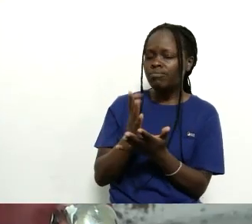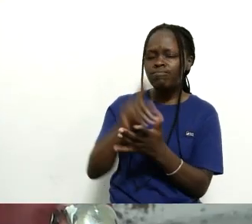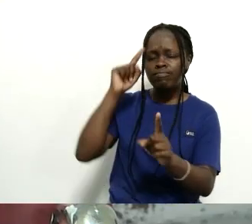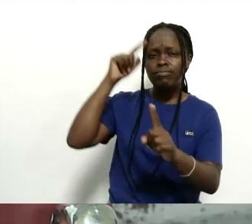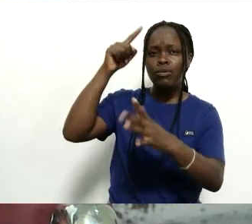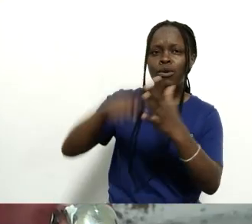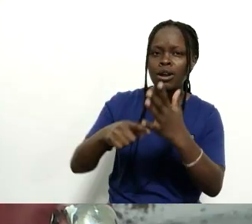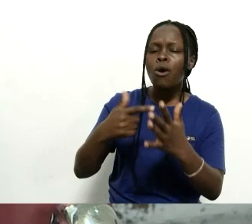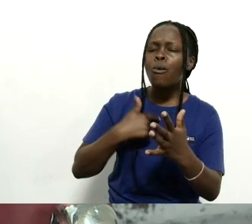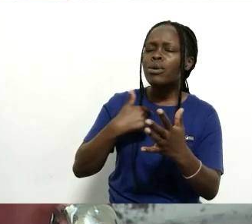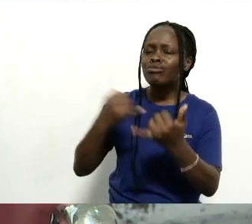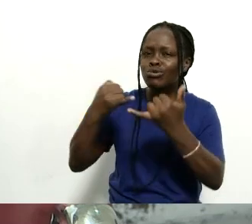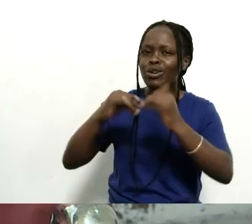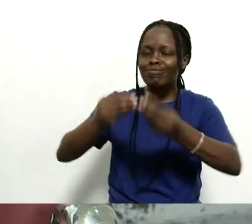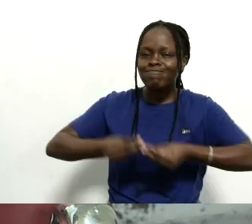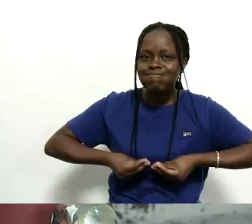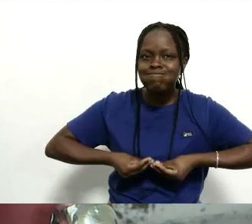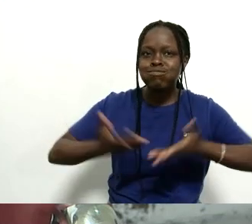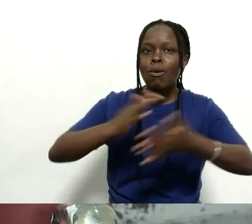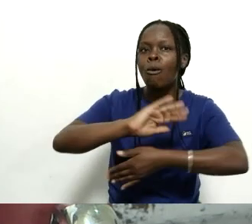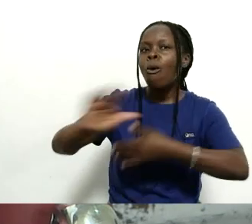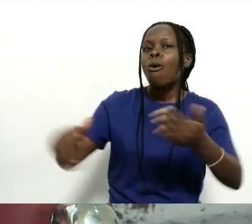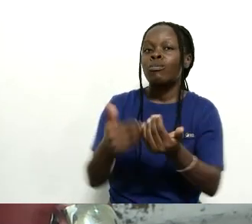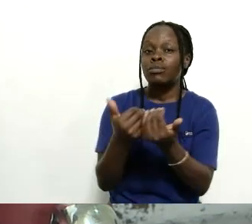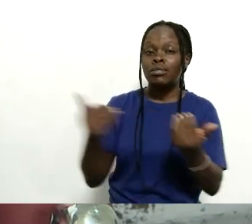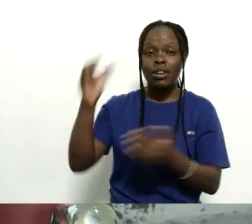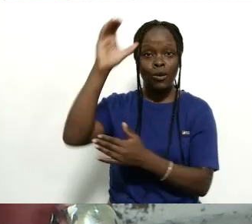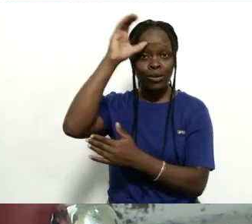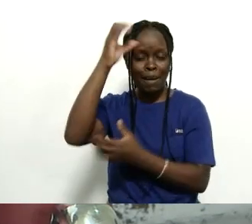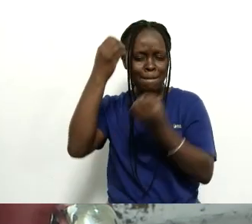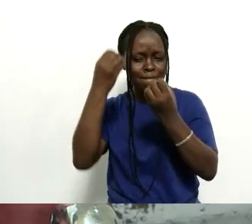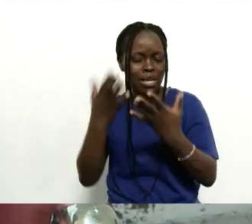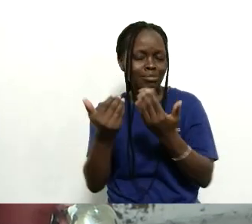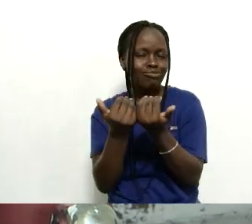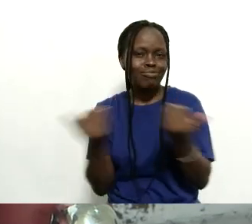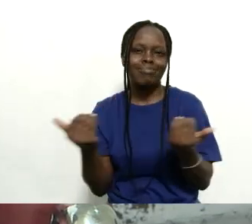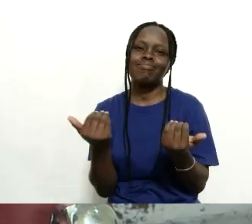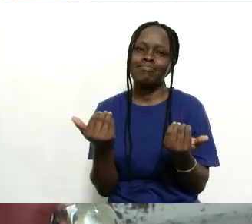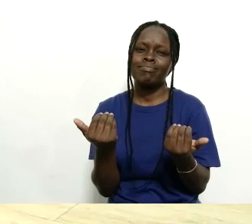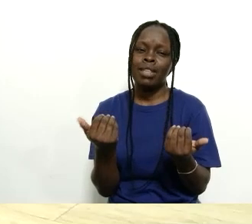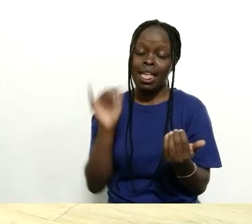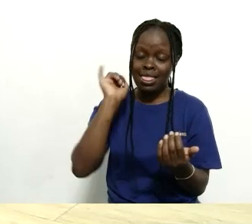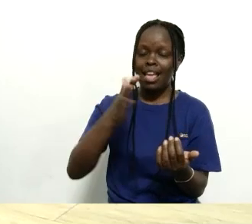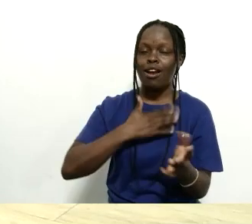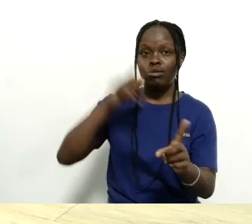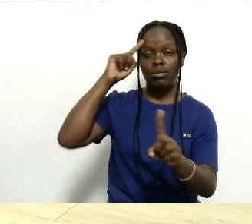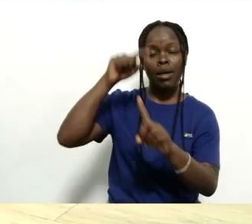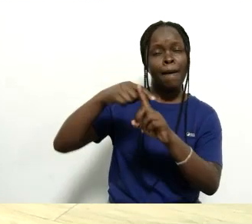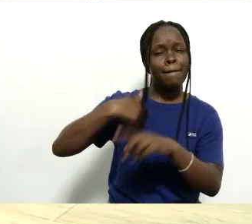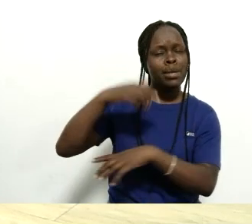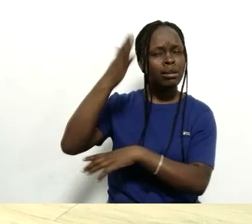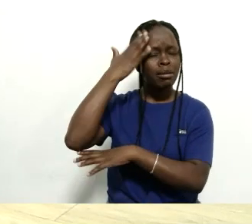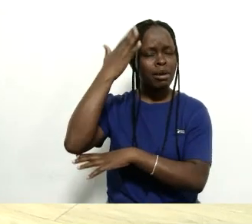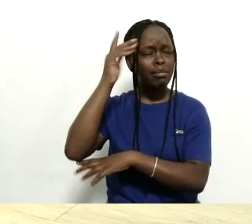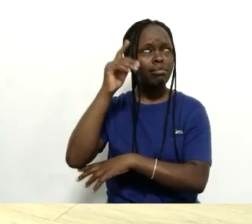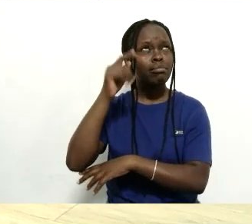goal was to make sure we reach what we call the last mile child. So as many children as possible. And there's a time the